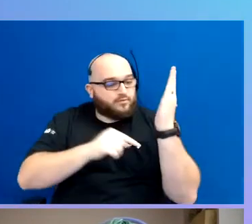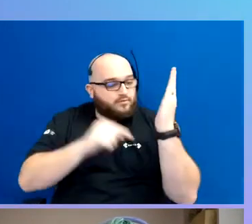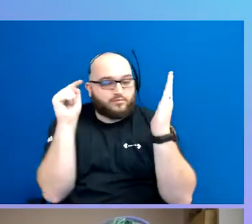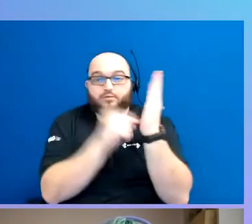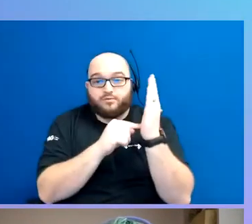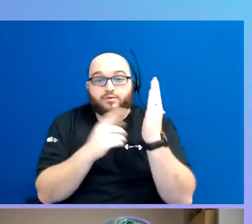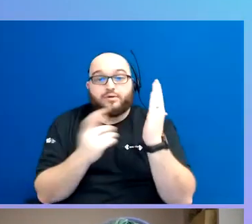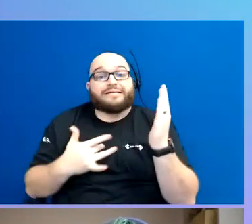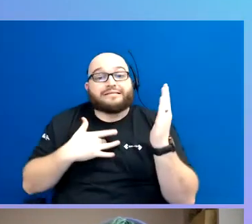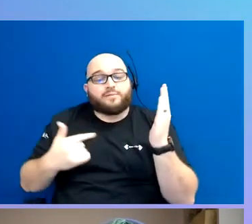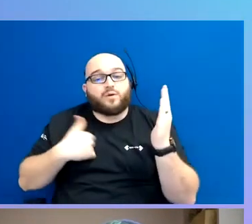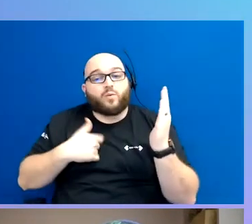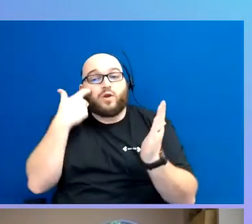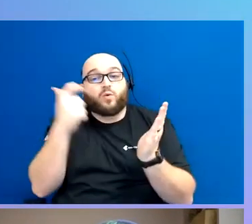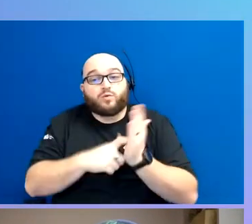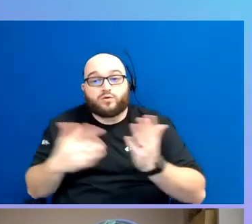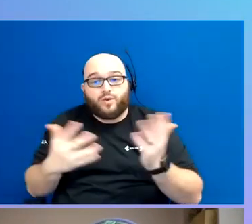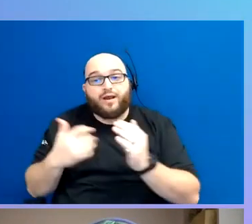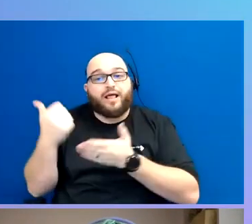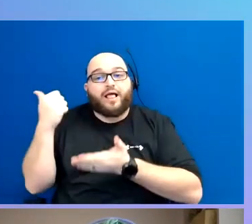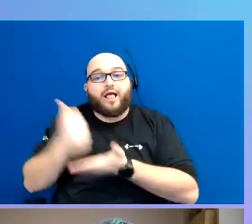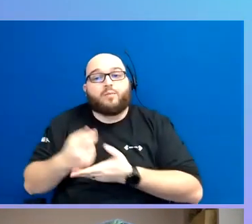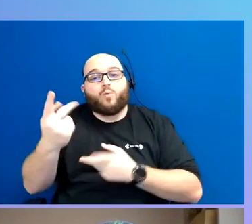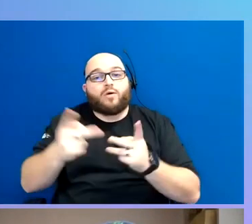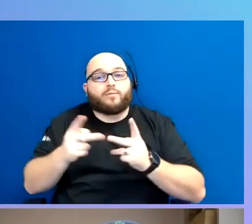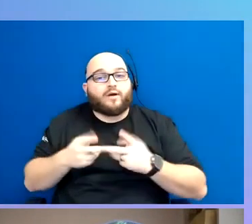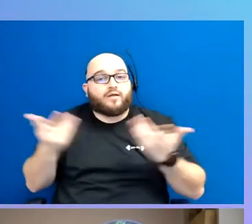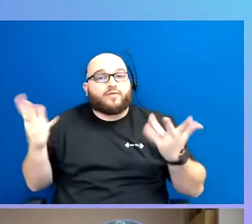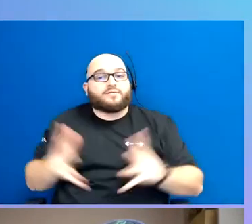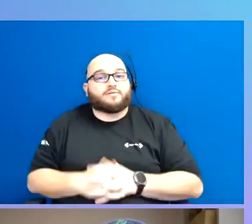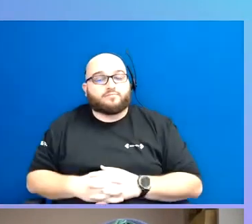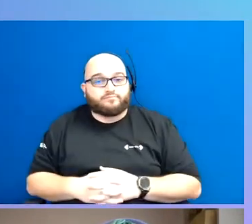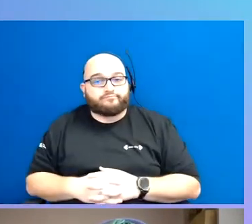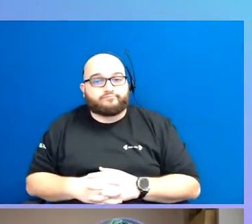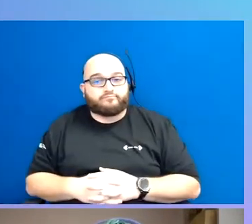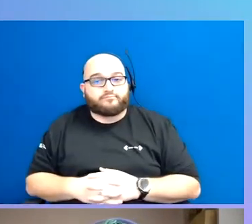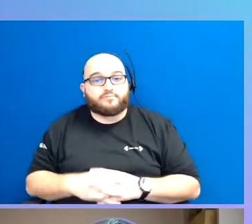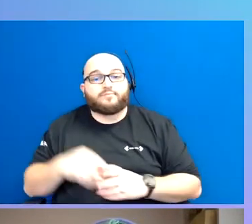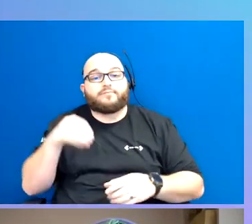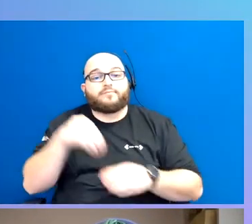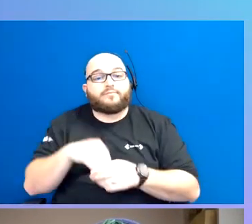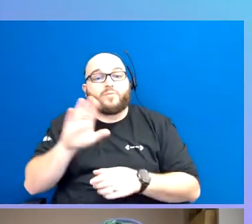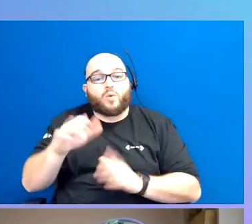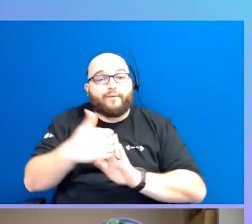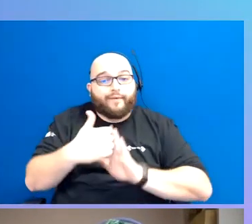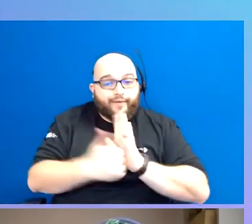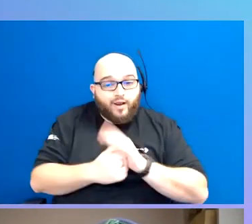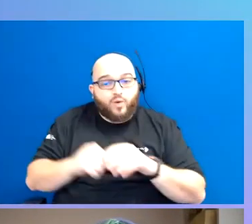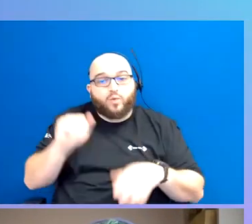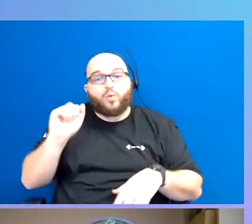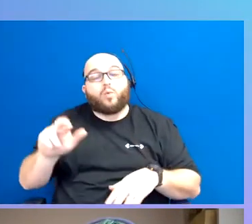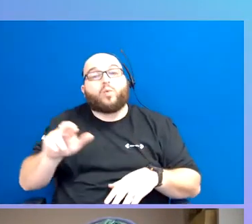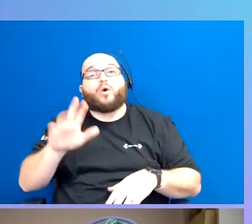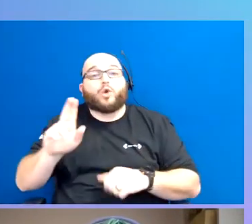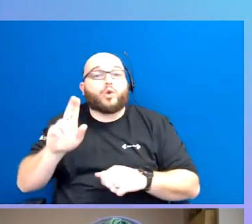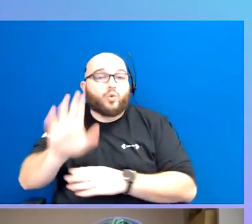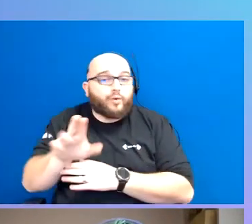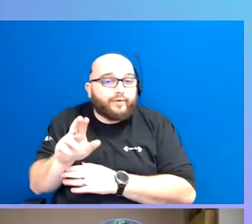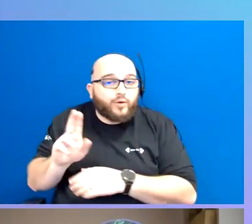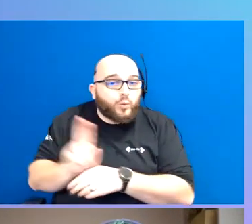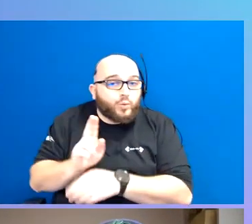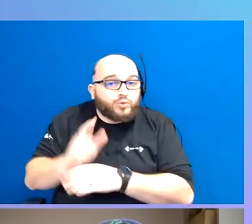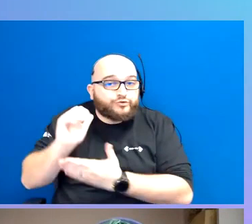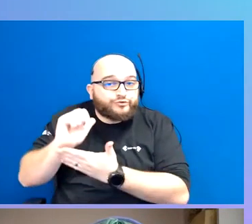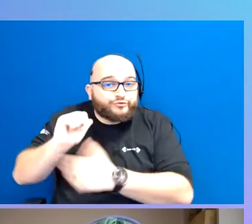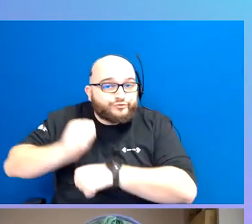in our mobile applications is that help is only in one location. It's often in the account profile or user settings, something along those lines.